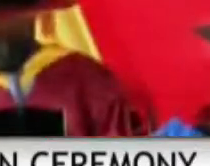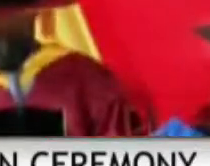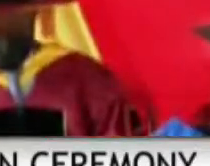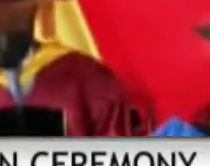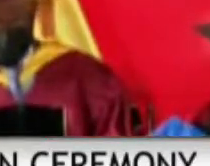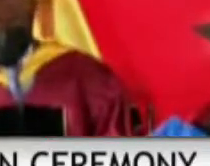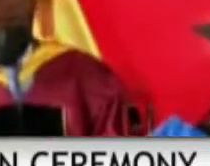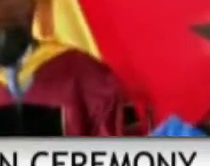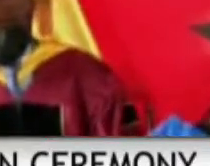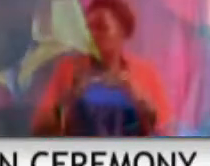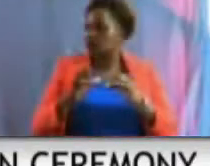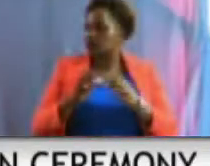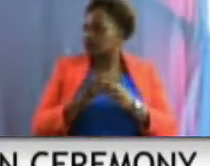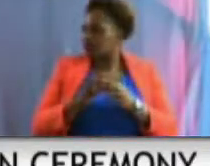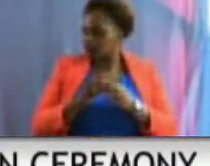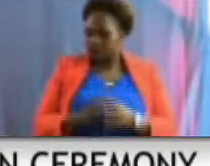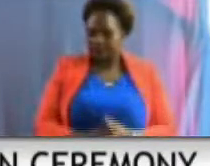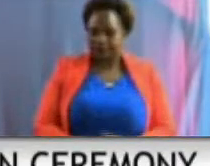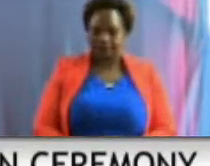Welcome.